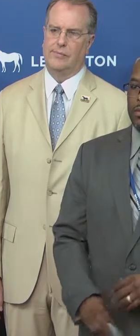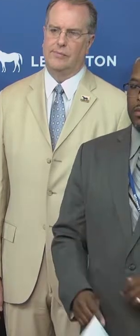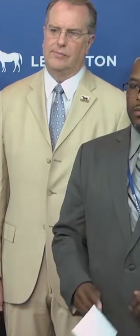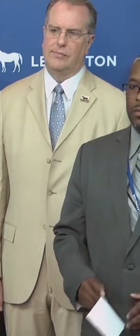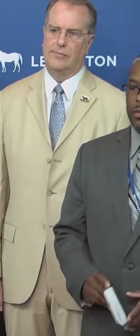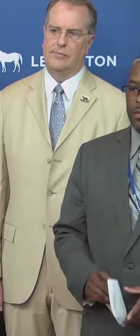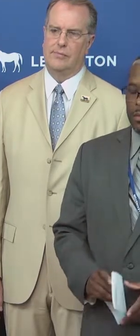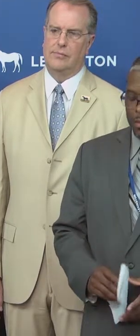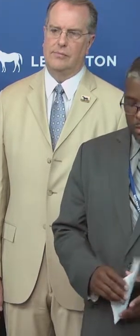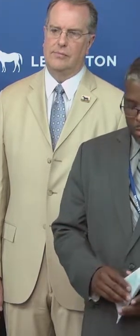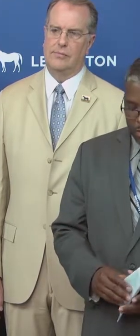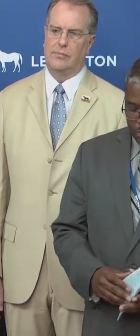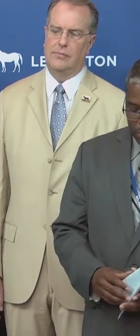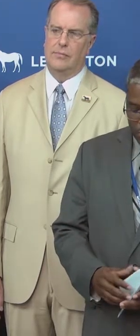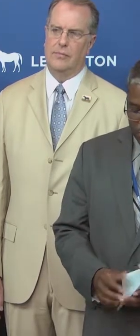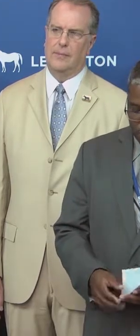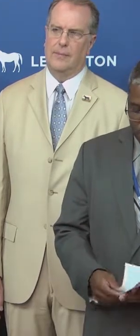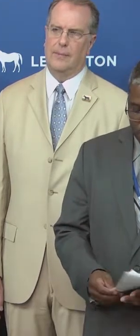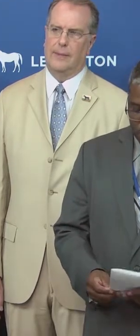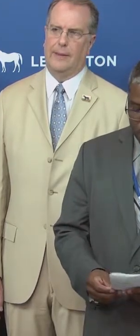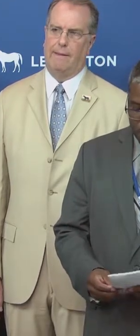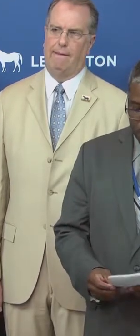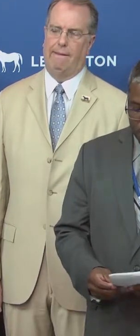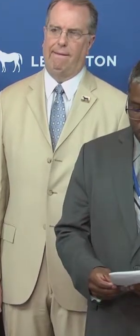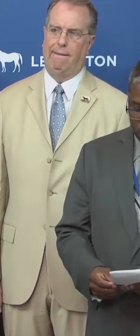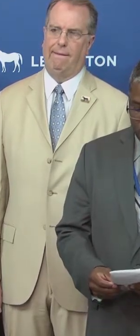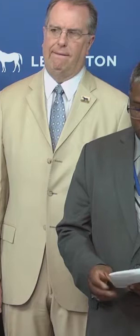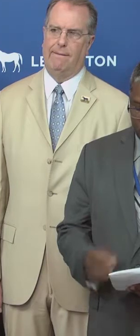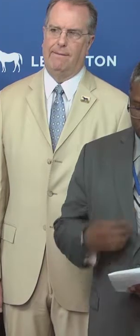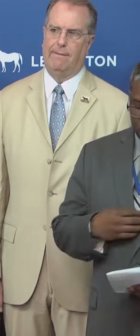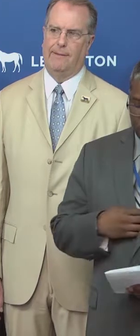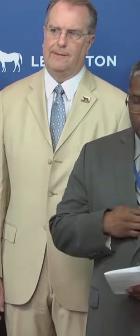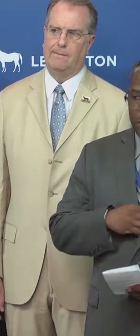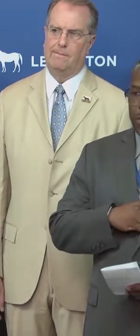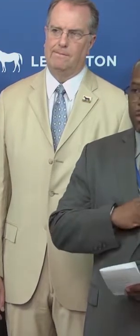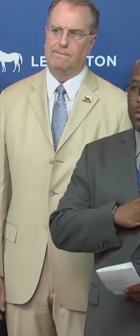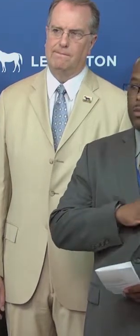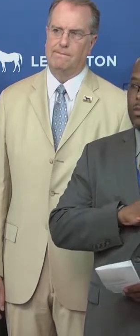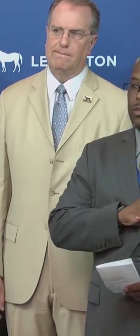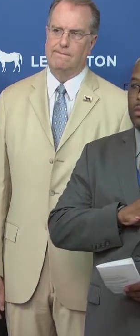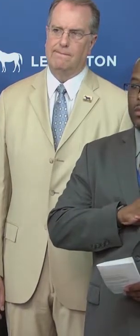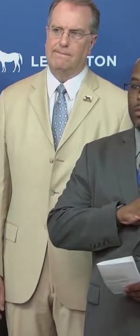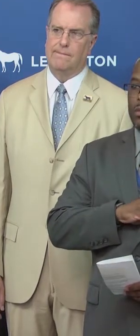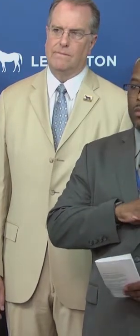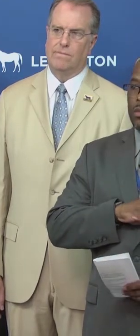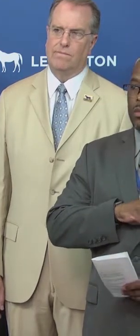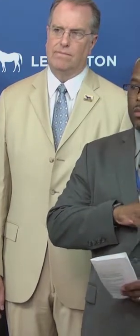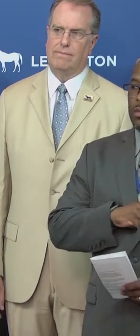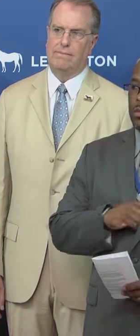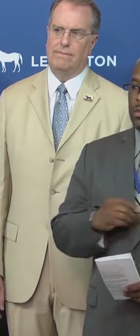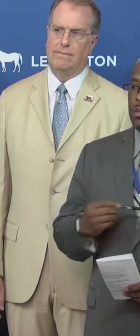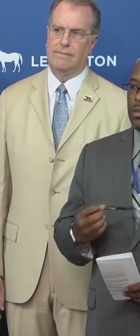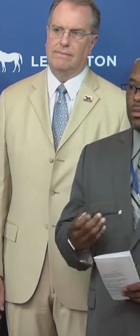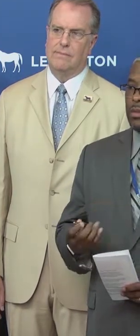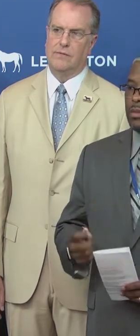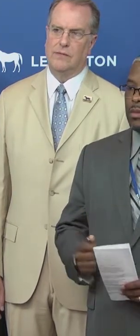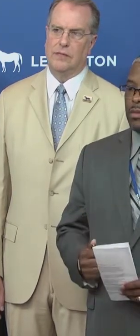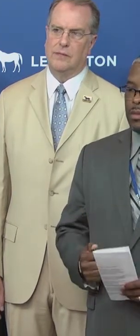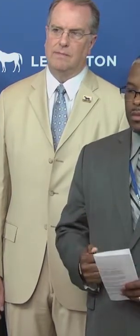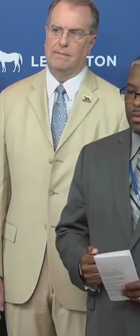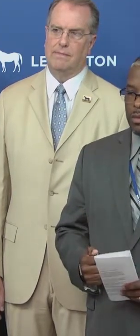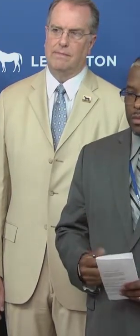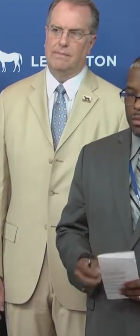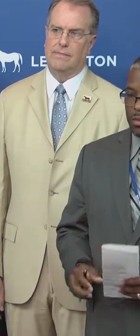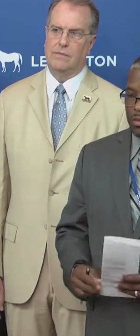do. A little over a year ago, we created the Equitable Development Subcommittee of the Infill and Redevelopment